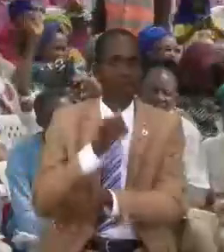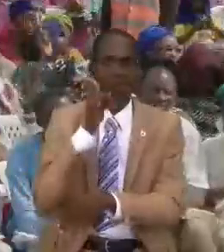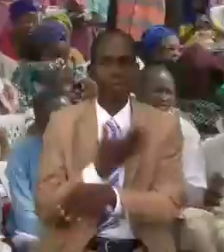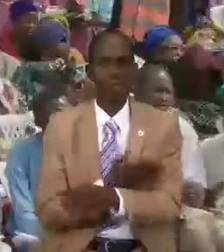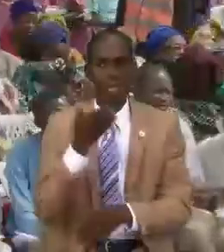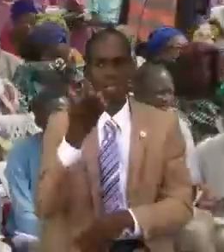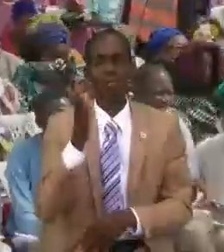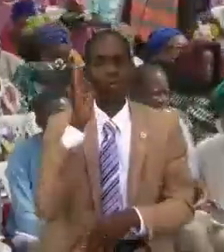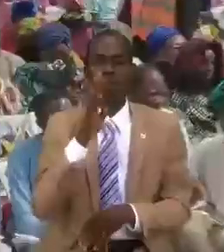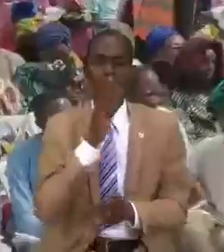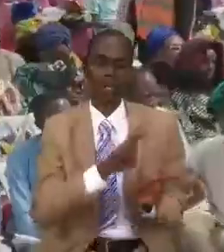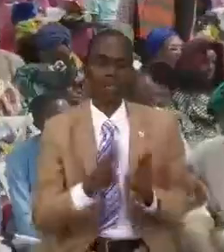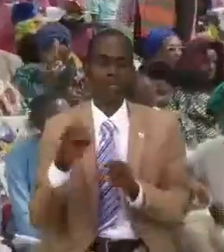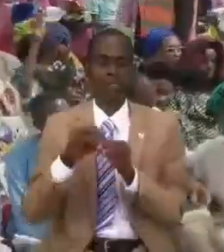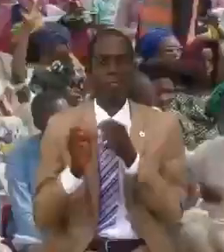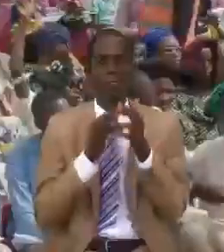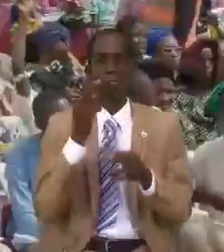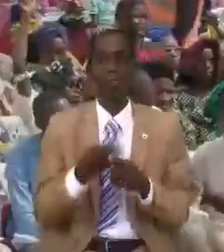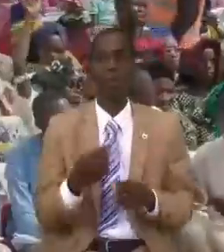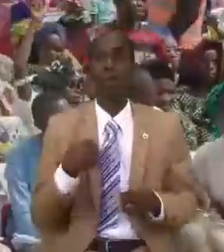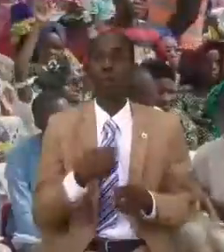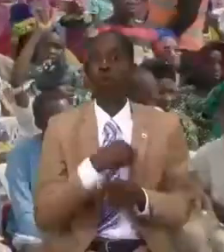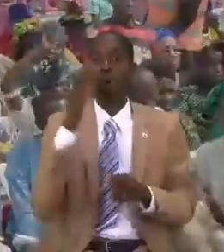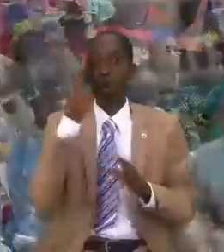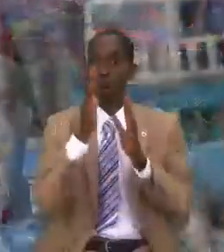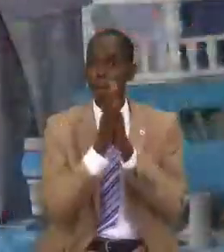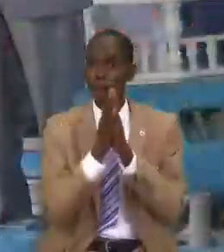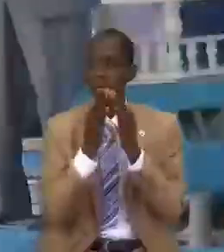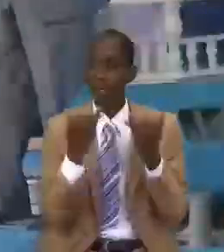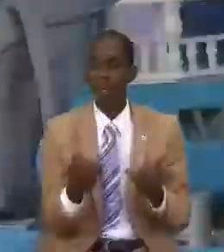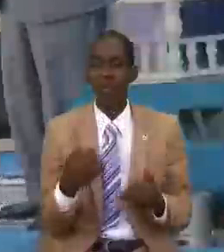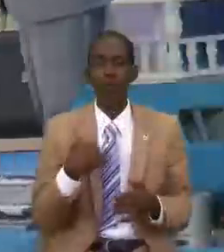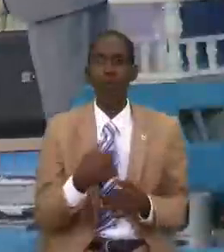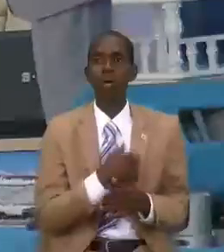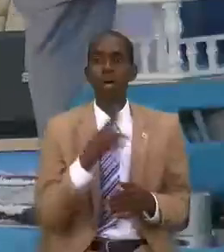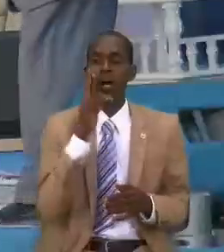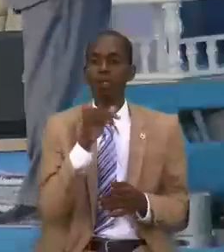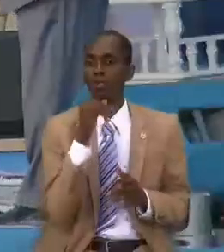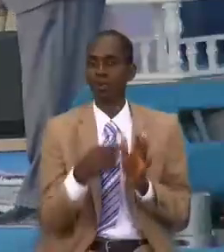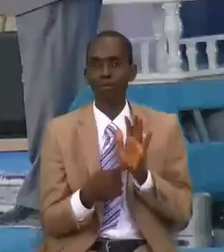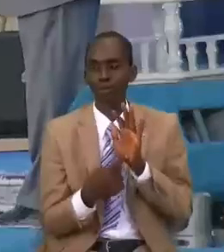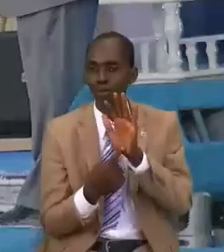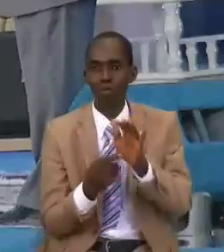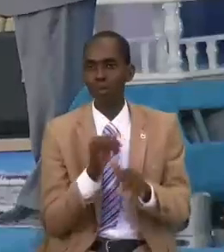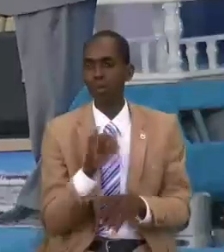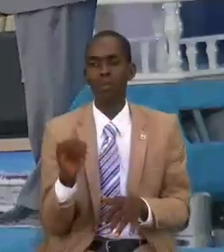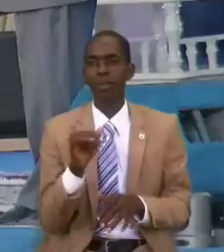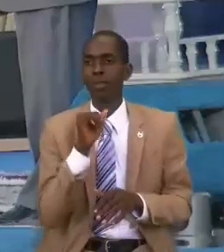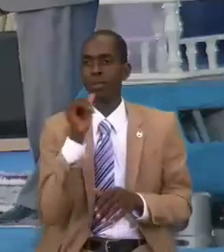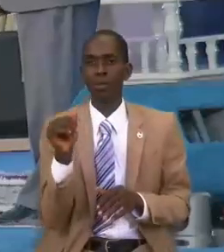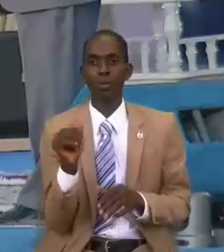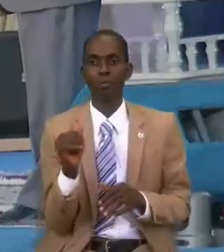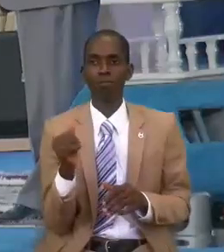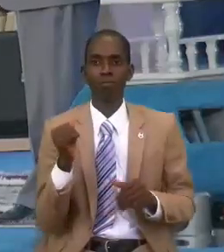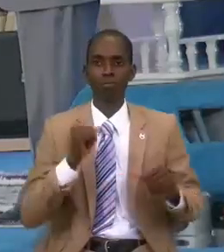now. We're not demonstrating. We're not dramatizing. We're not, shadow boxing before